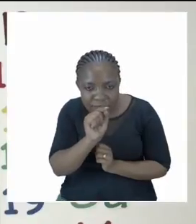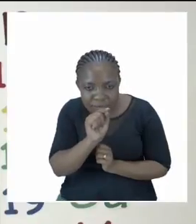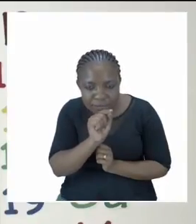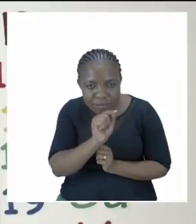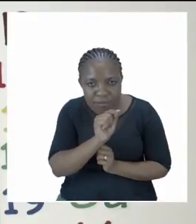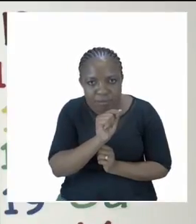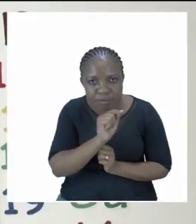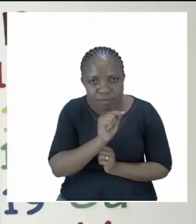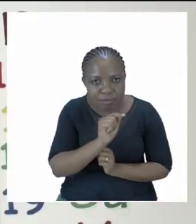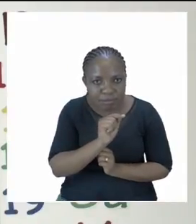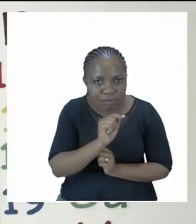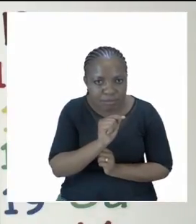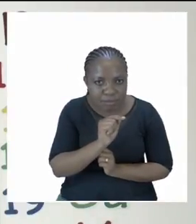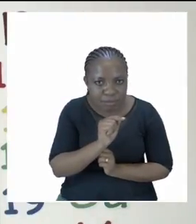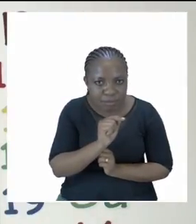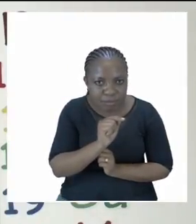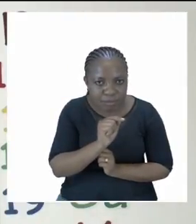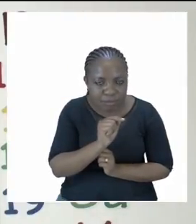Round,